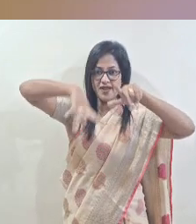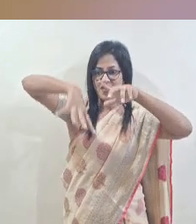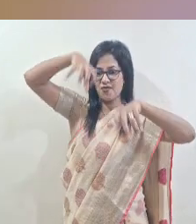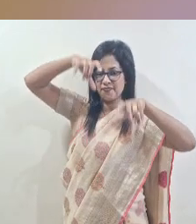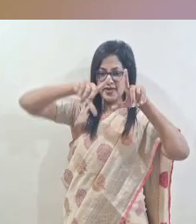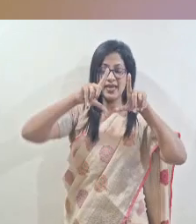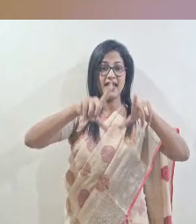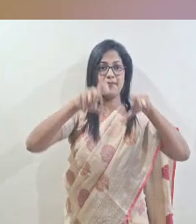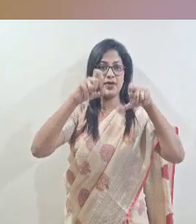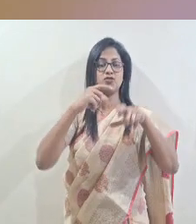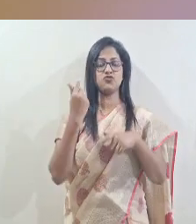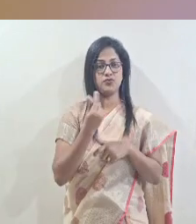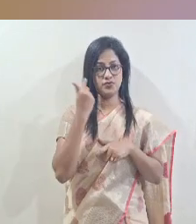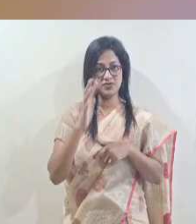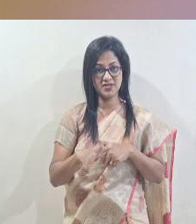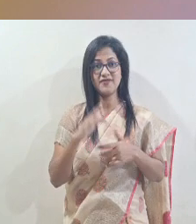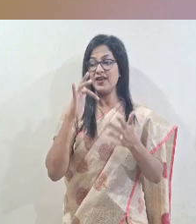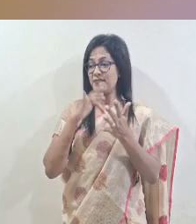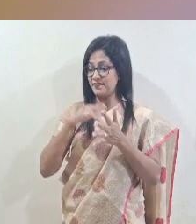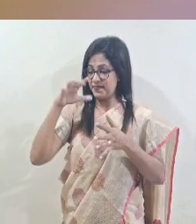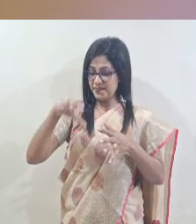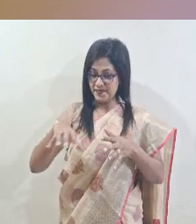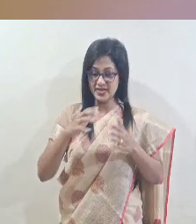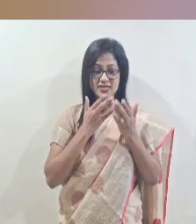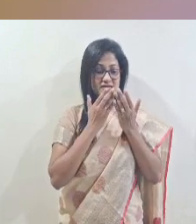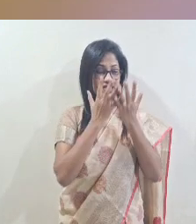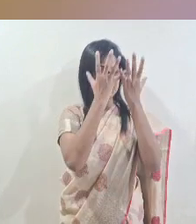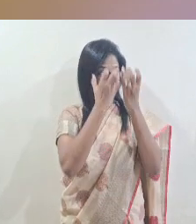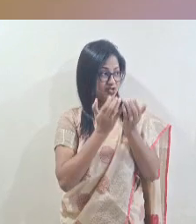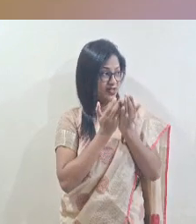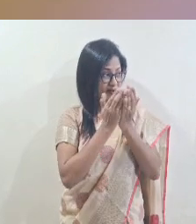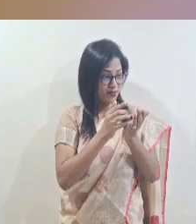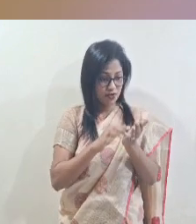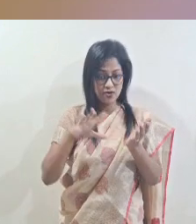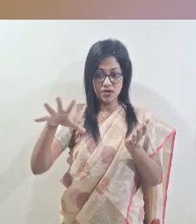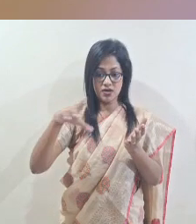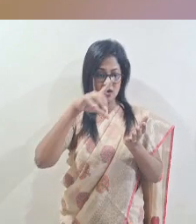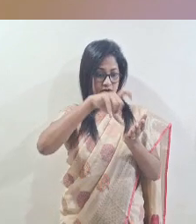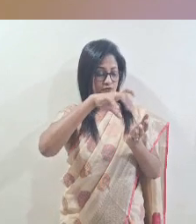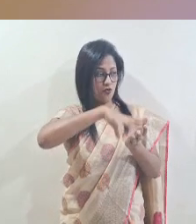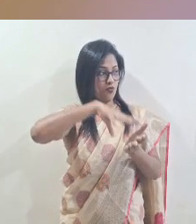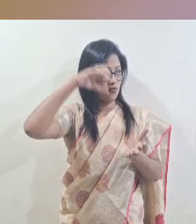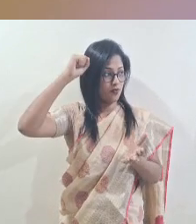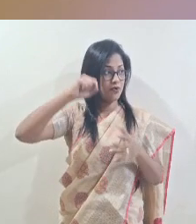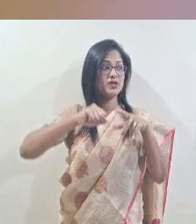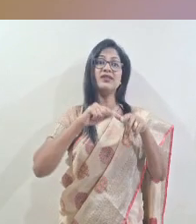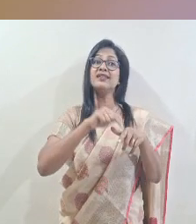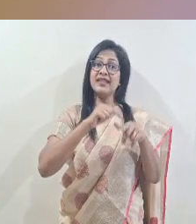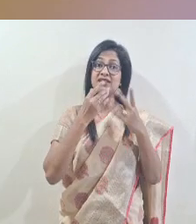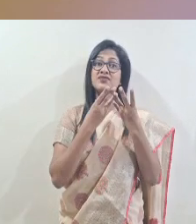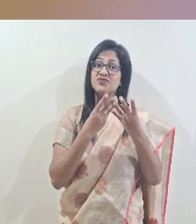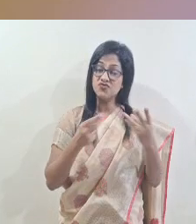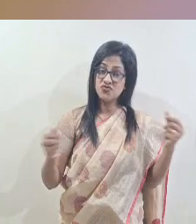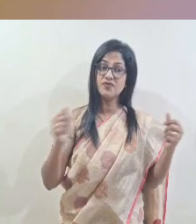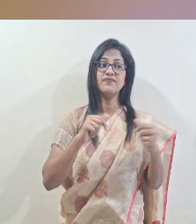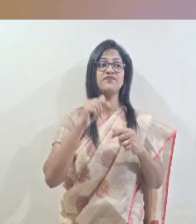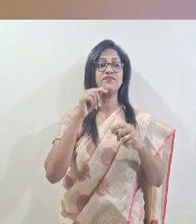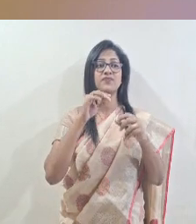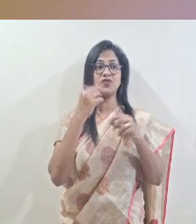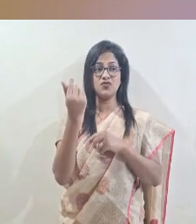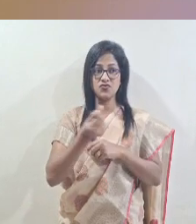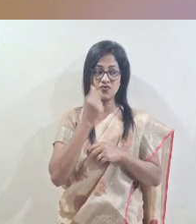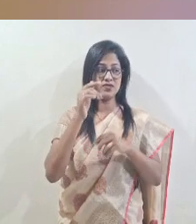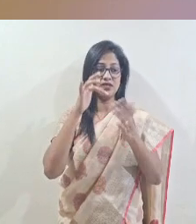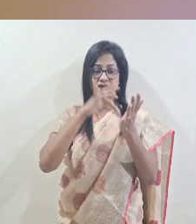obtained candidate locations for the dry port are, we are going to sort them using location